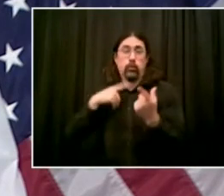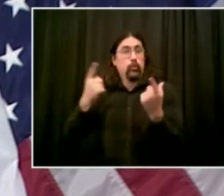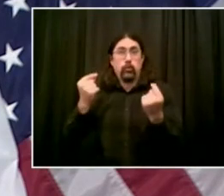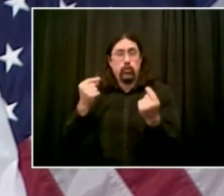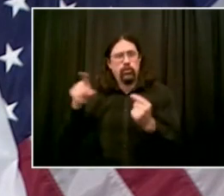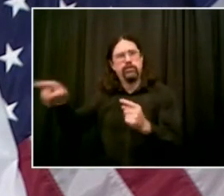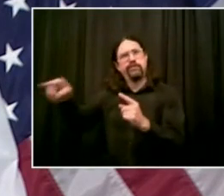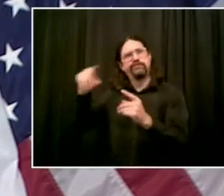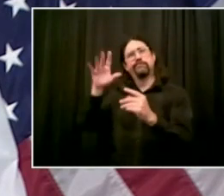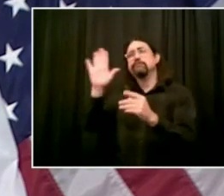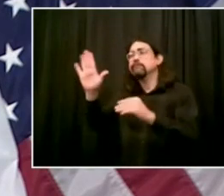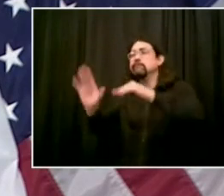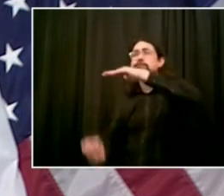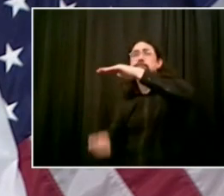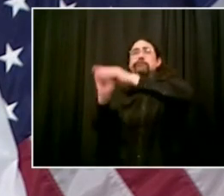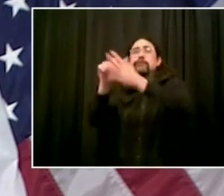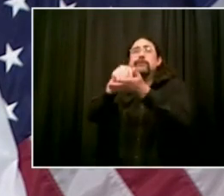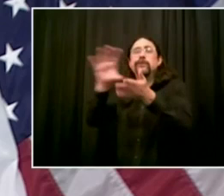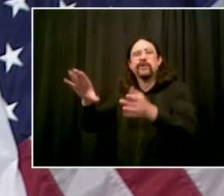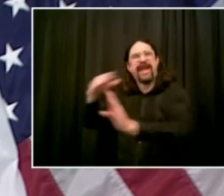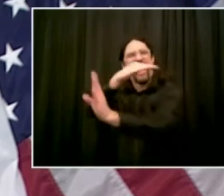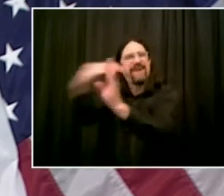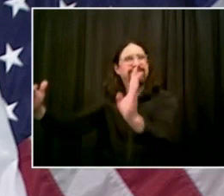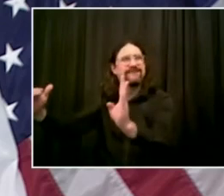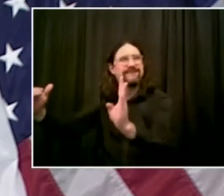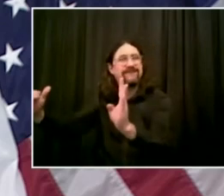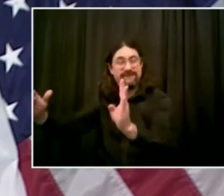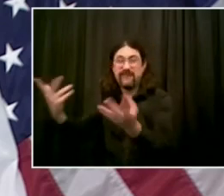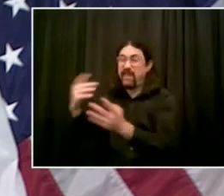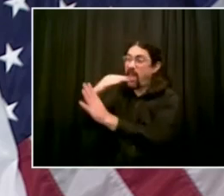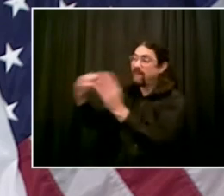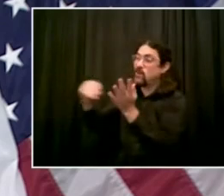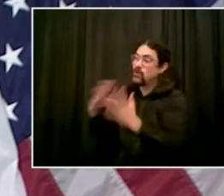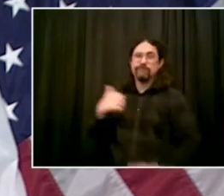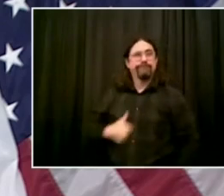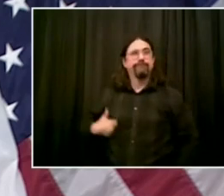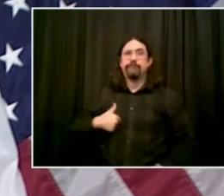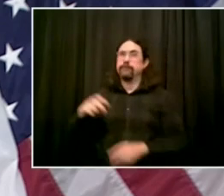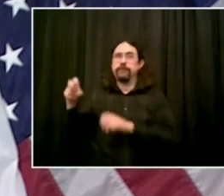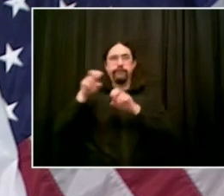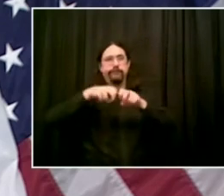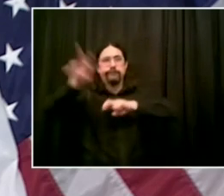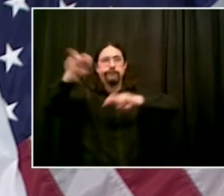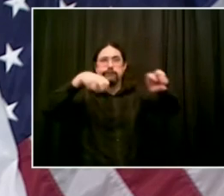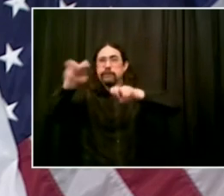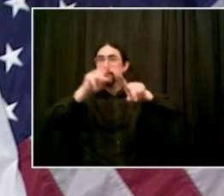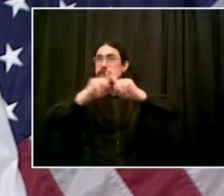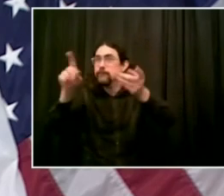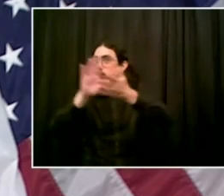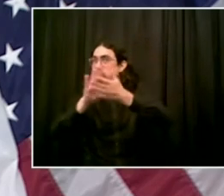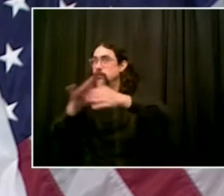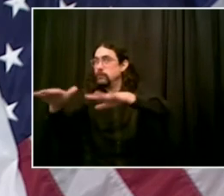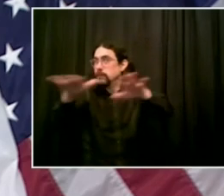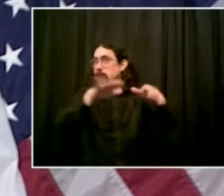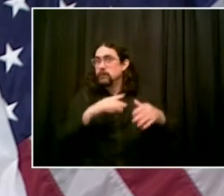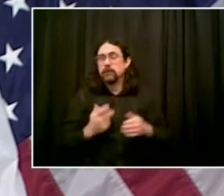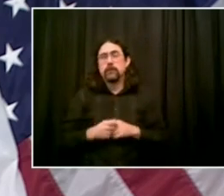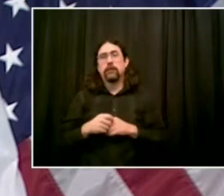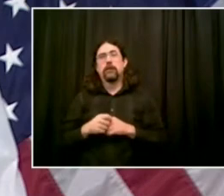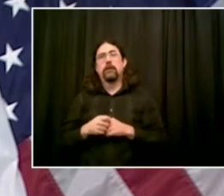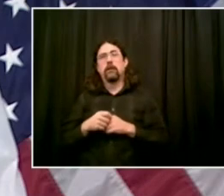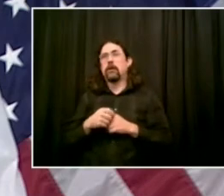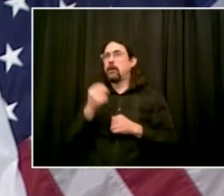in a crisis. We're on a crisis footing. So we're going to use every available space, set up for the maximum number of kids, be ready